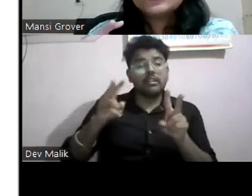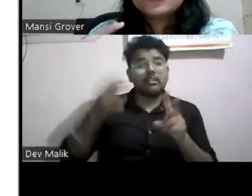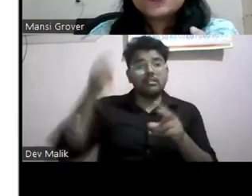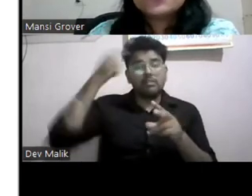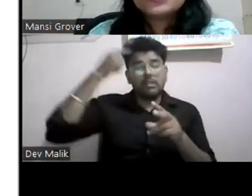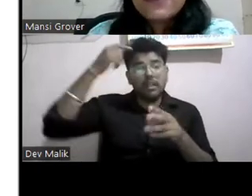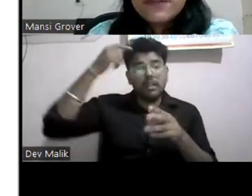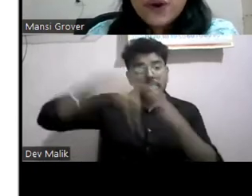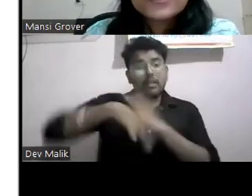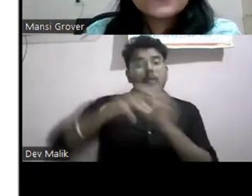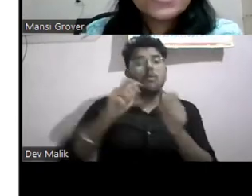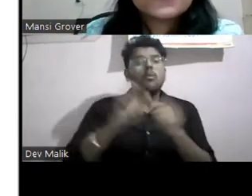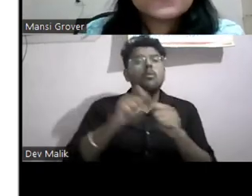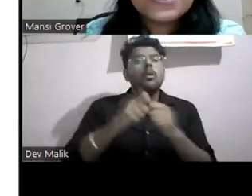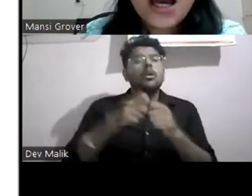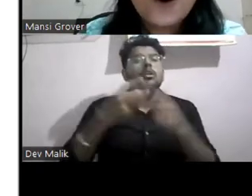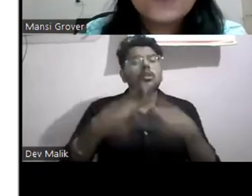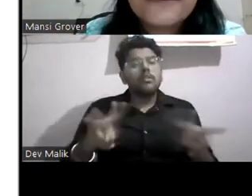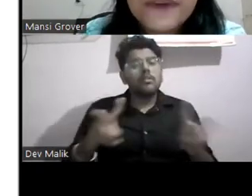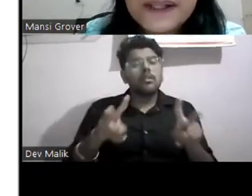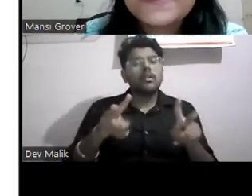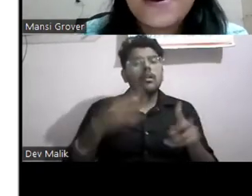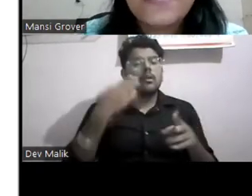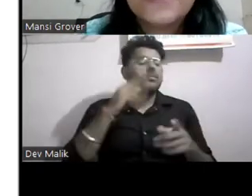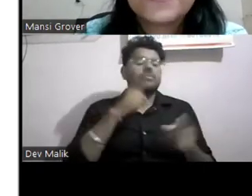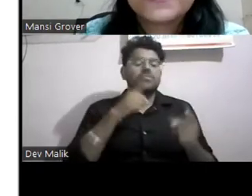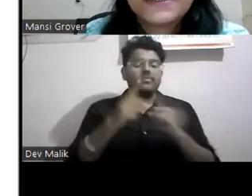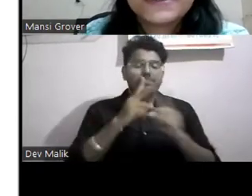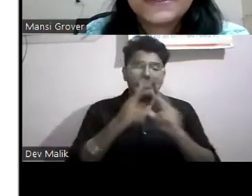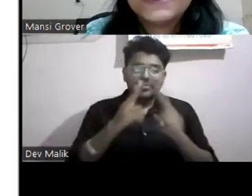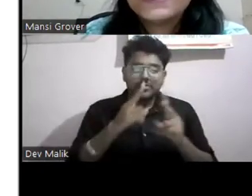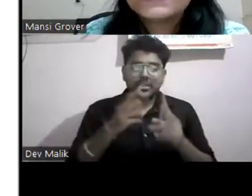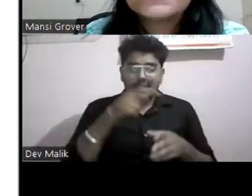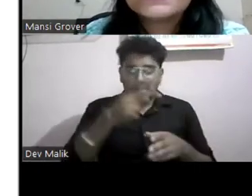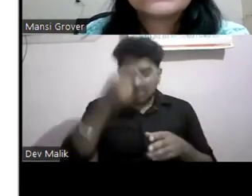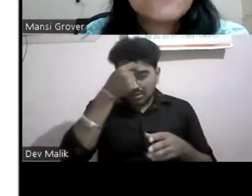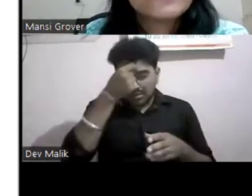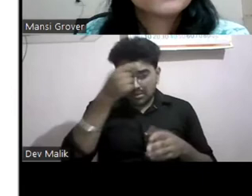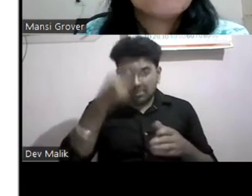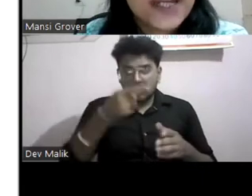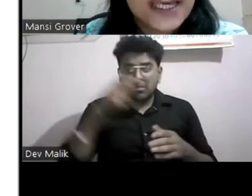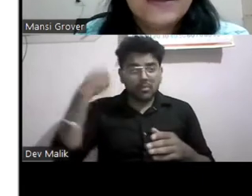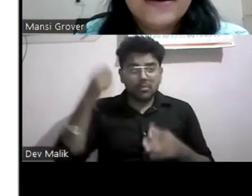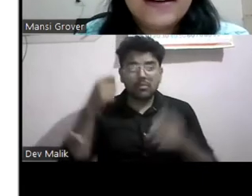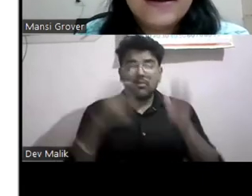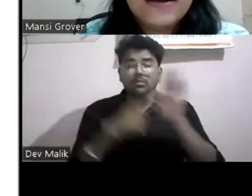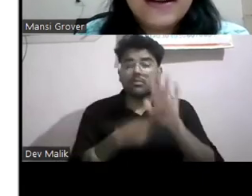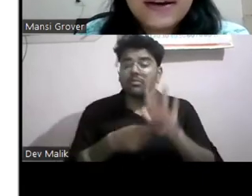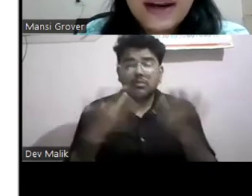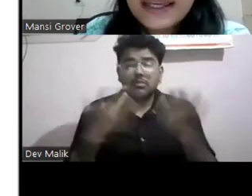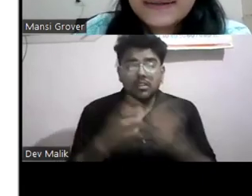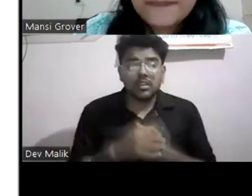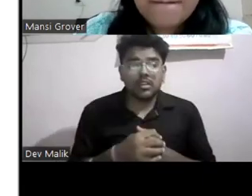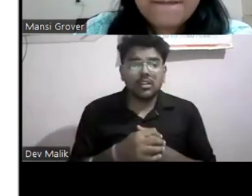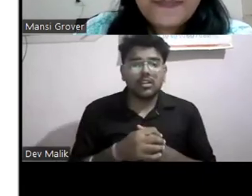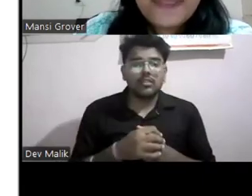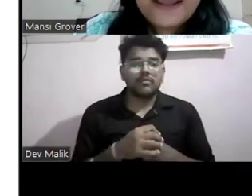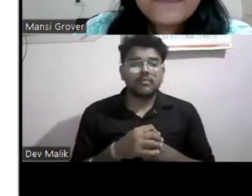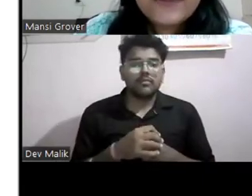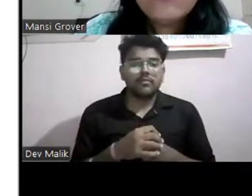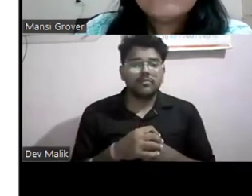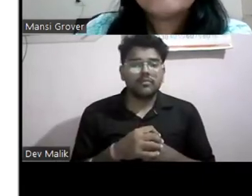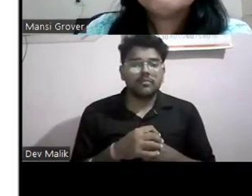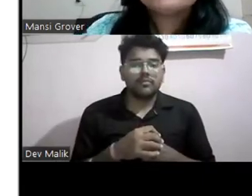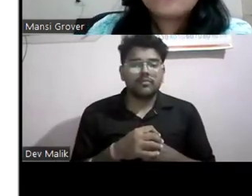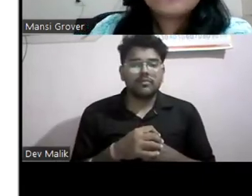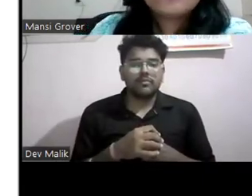these issues, we also need to see how the films are representing this different brain, right?